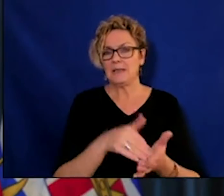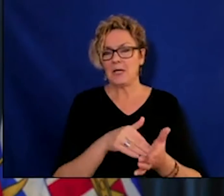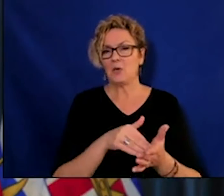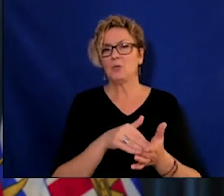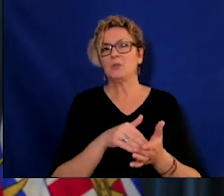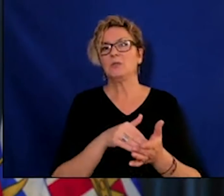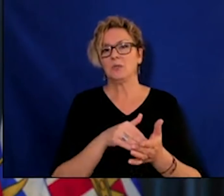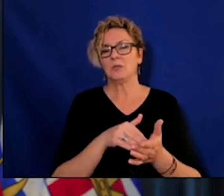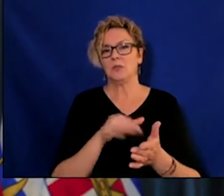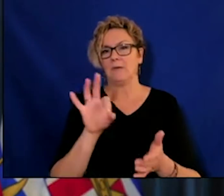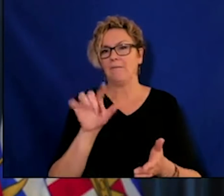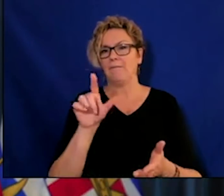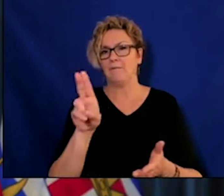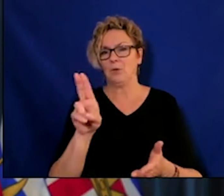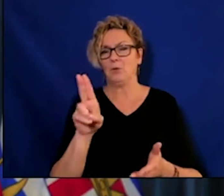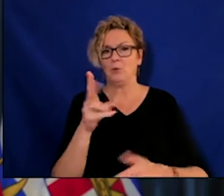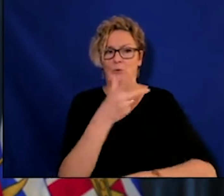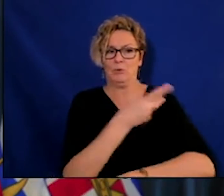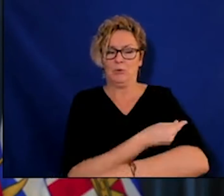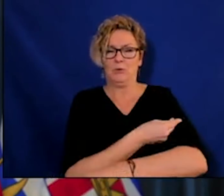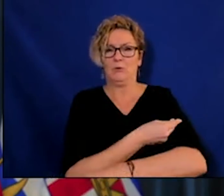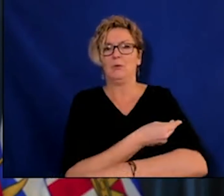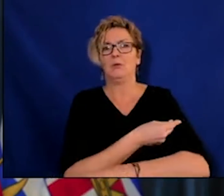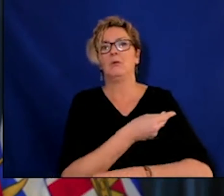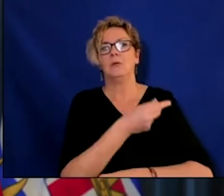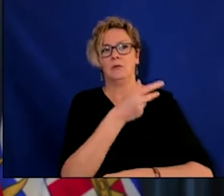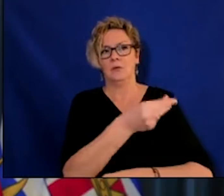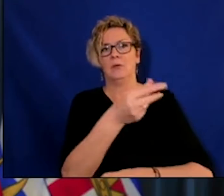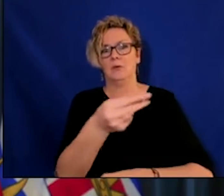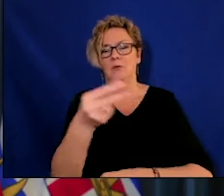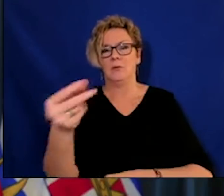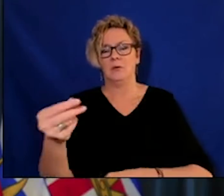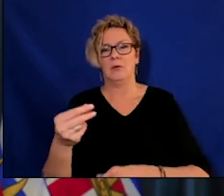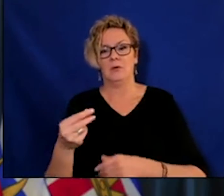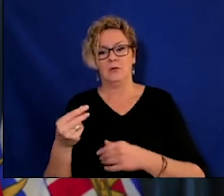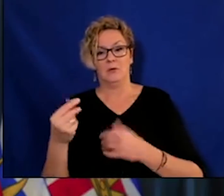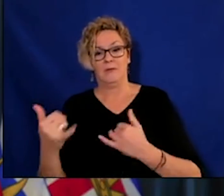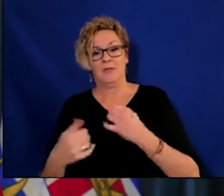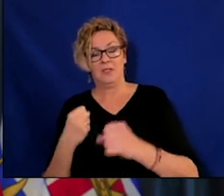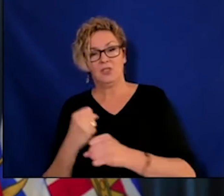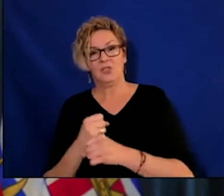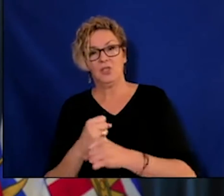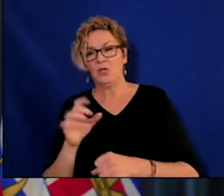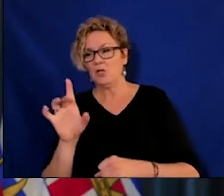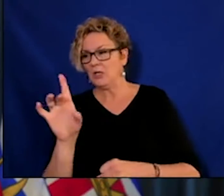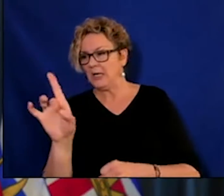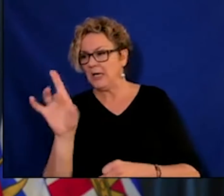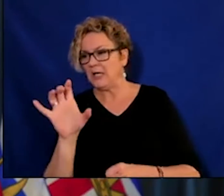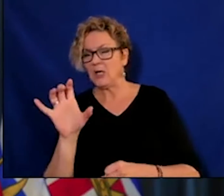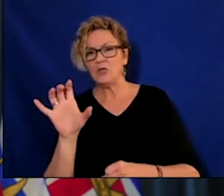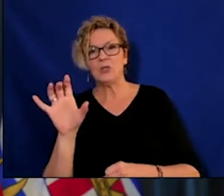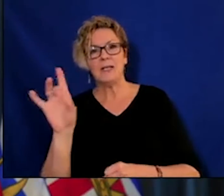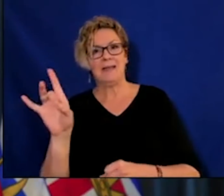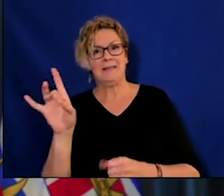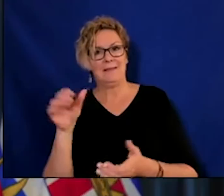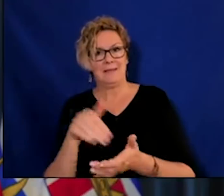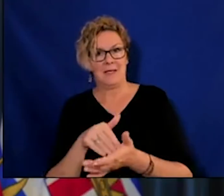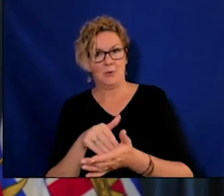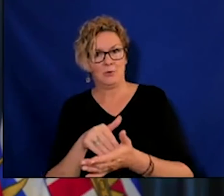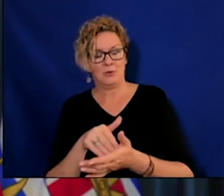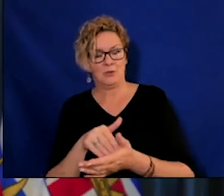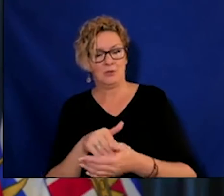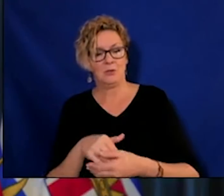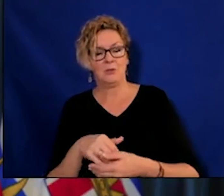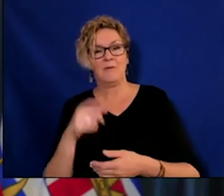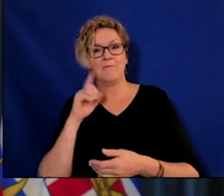518,025 doses had been administered by pharmacists. This year, that number is 808,001. In terms of